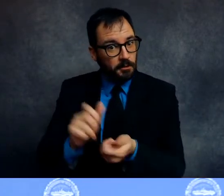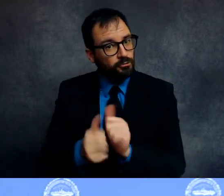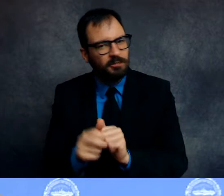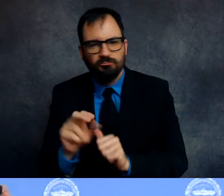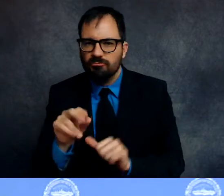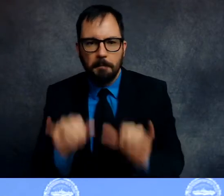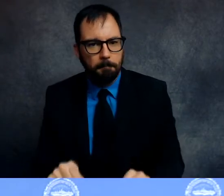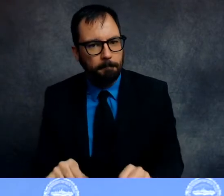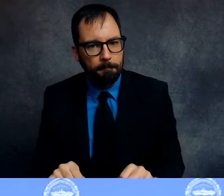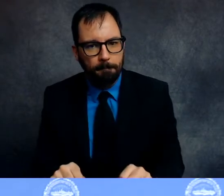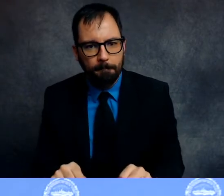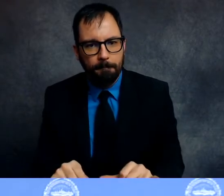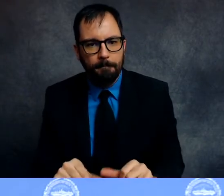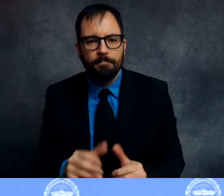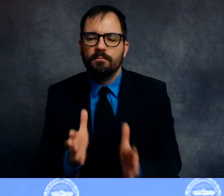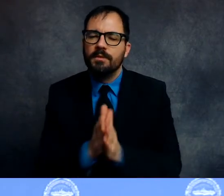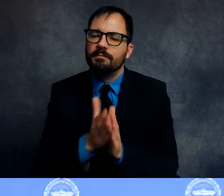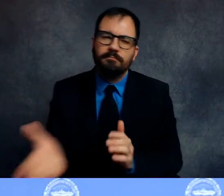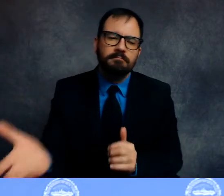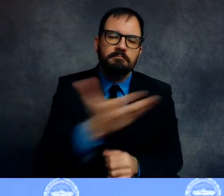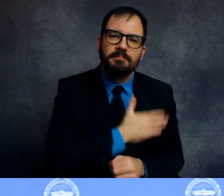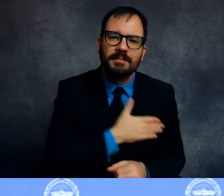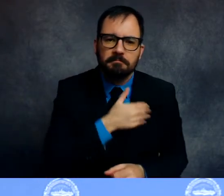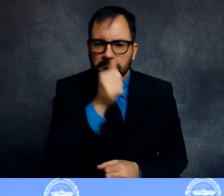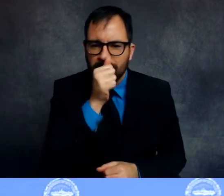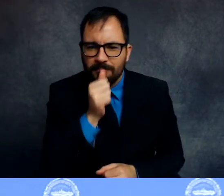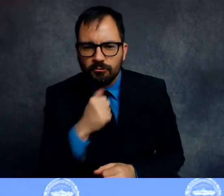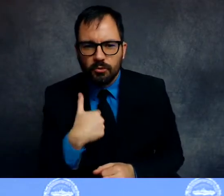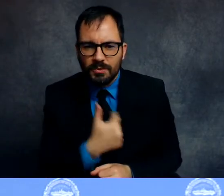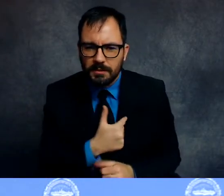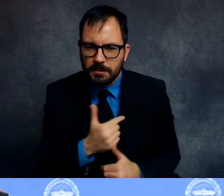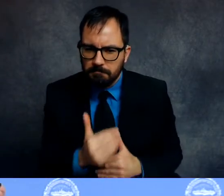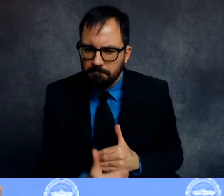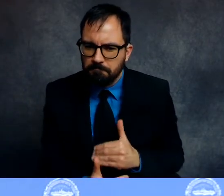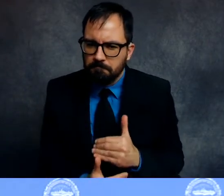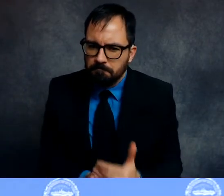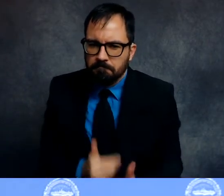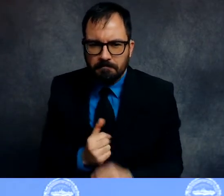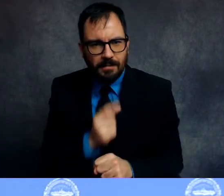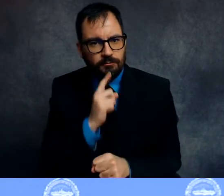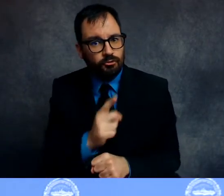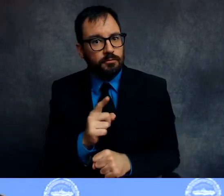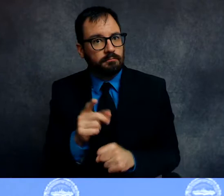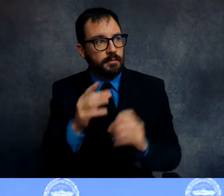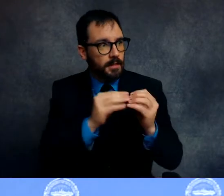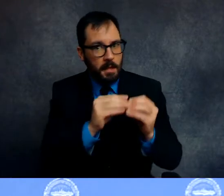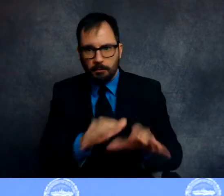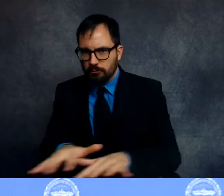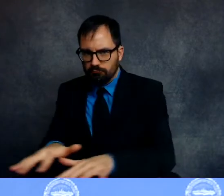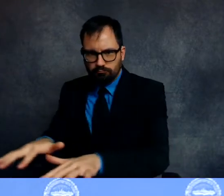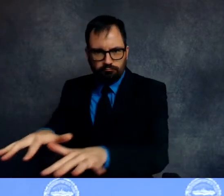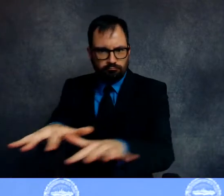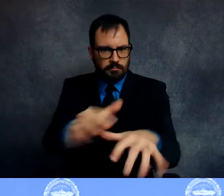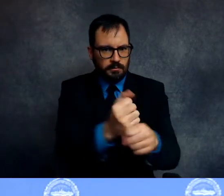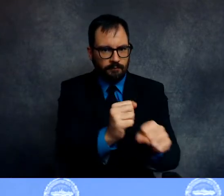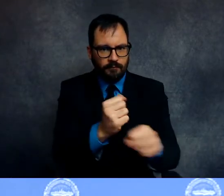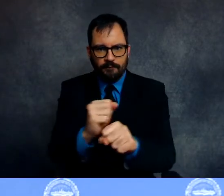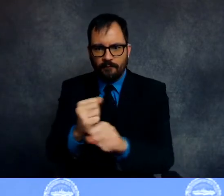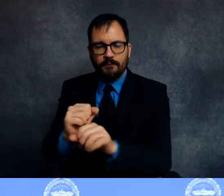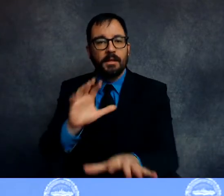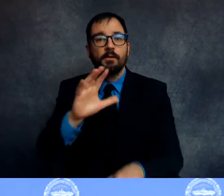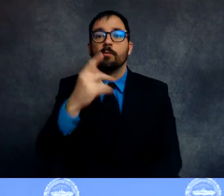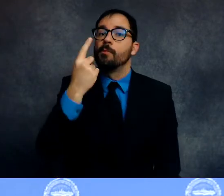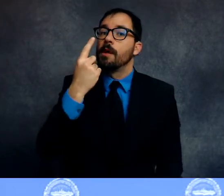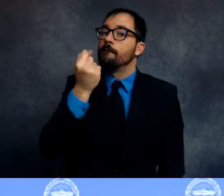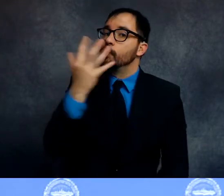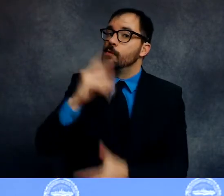not increased the 6 people at a table at this point. And I know restaurants want that, but just be patient with us. We will get there. We want to make sure that the